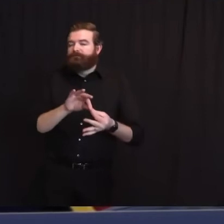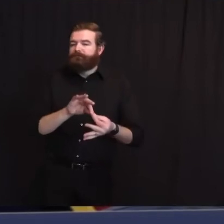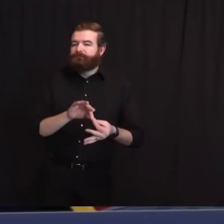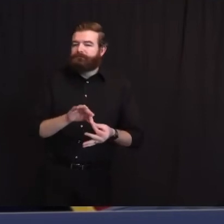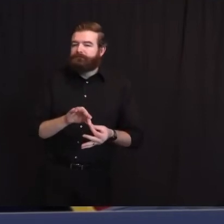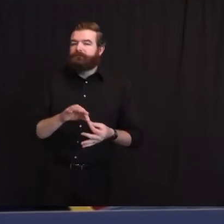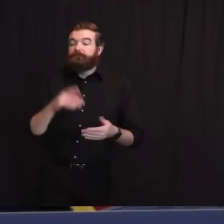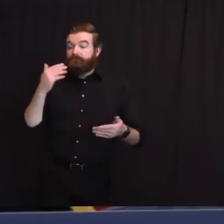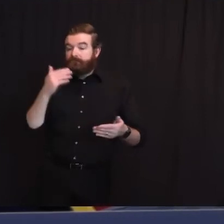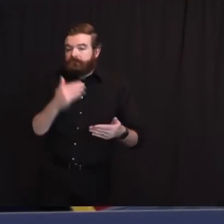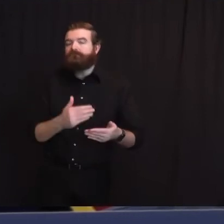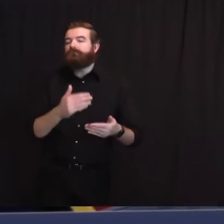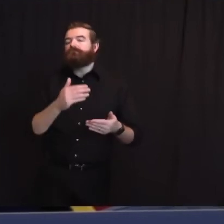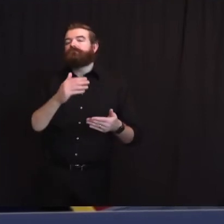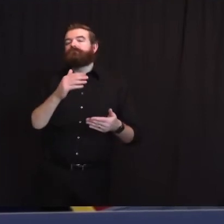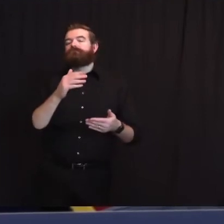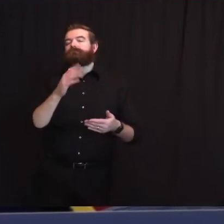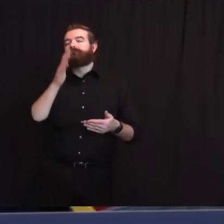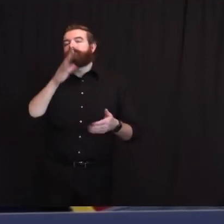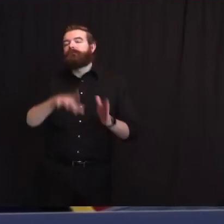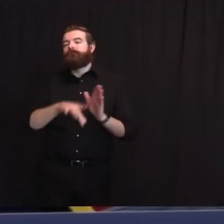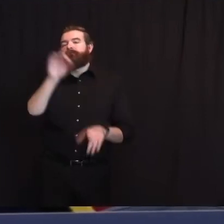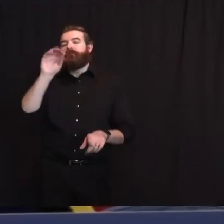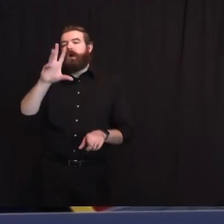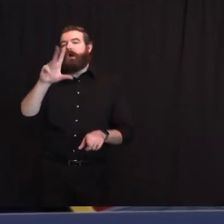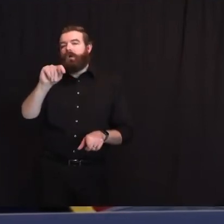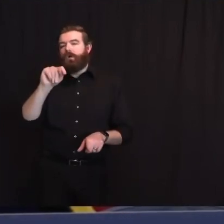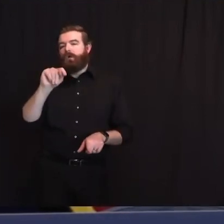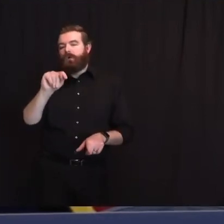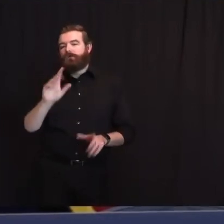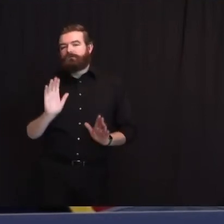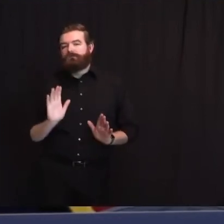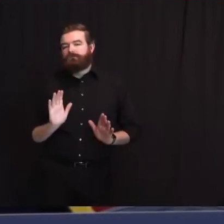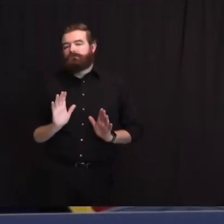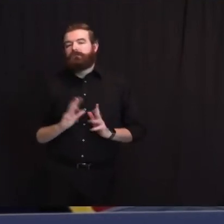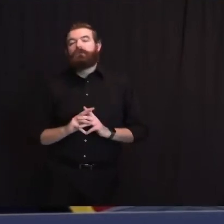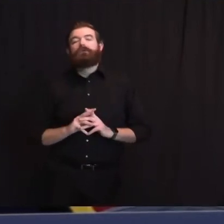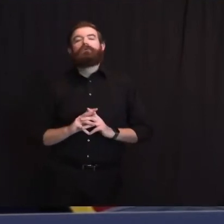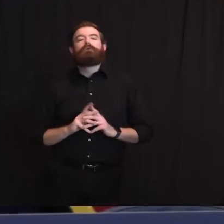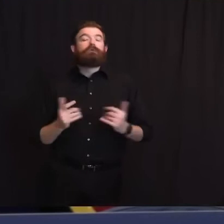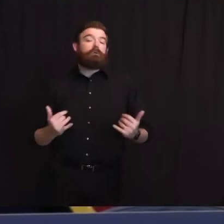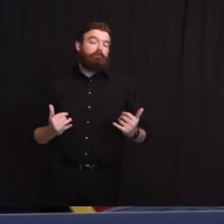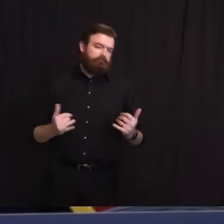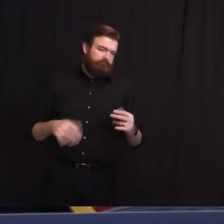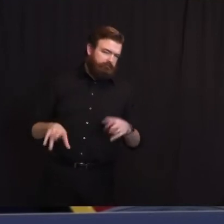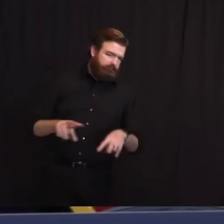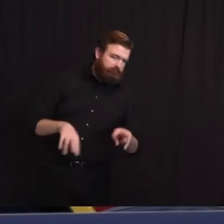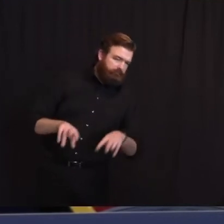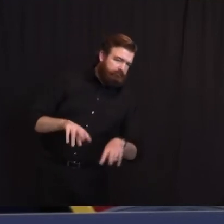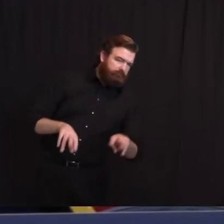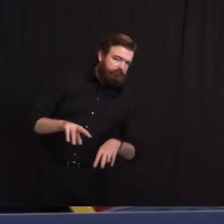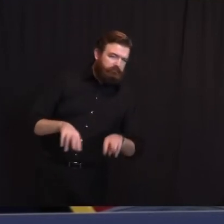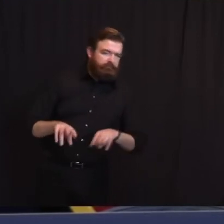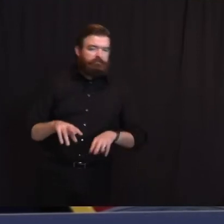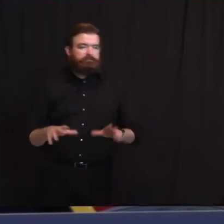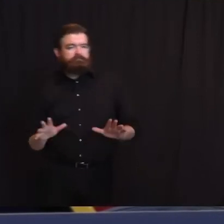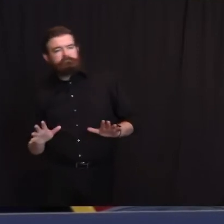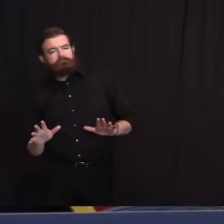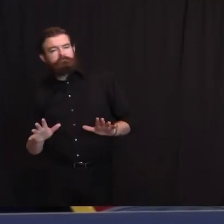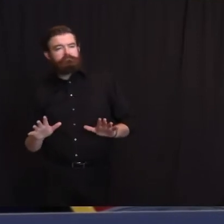over the next couple days from the National Weather Service. Right now it looks like one of those typical north of